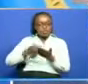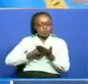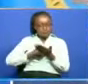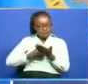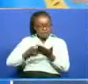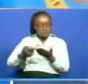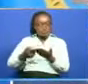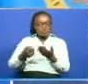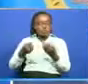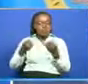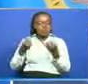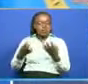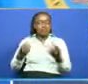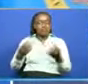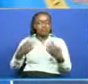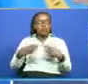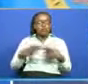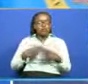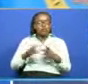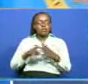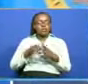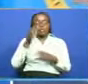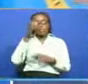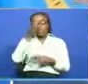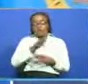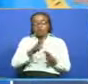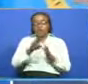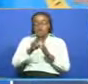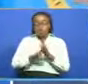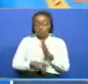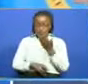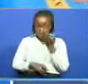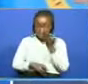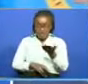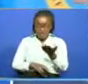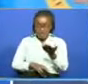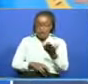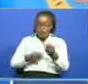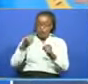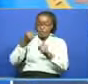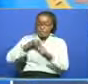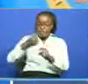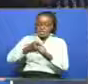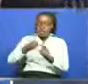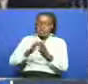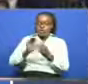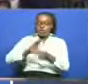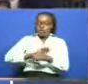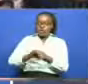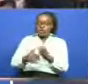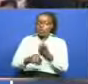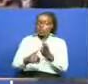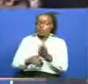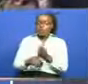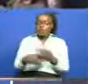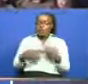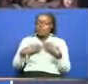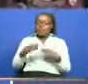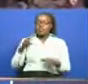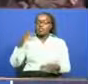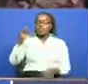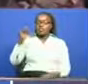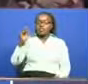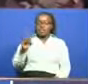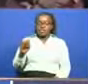that many people have started to ignore the laid down protocols for dealing with the COVID-19 pandemic. Health Chief Administrative